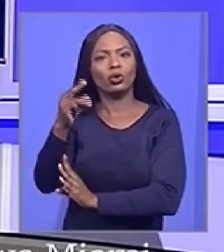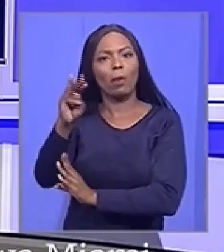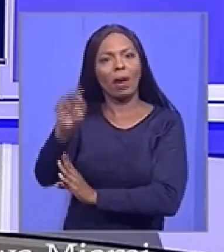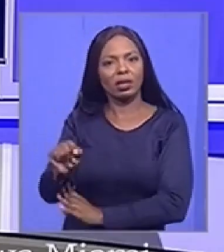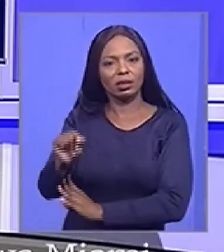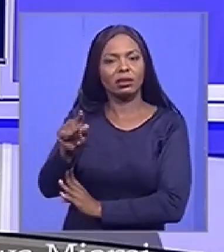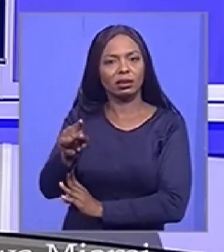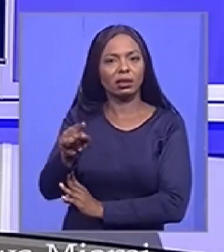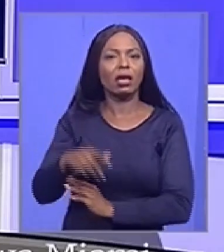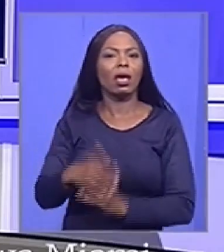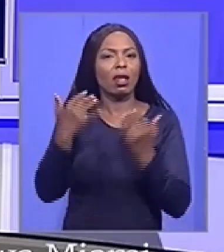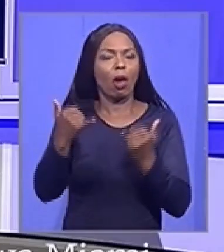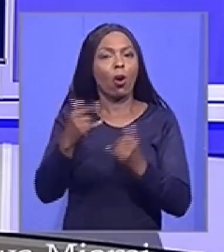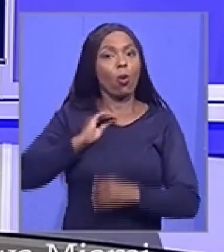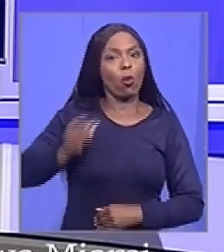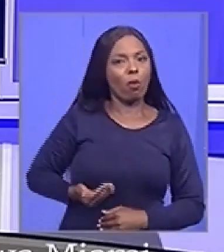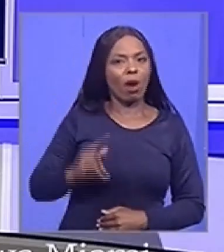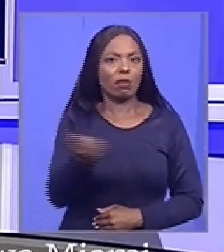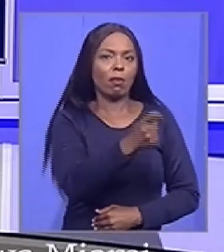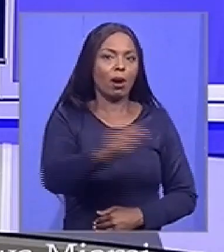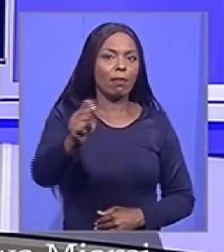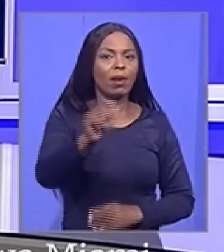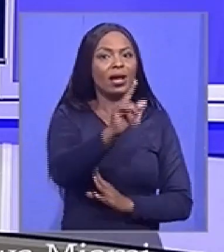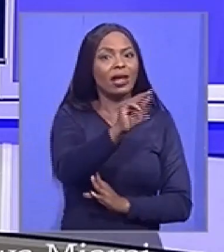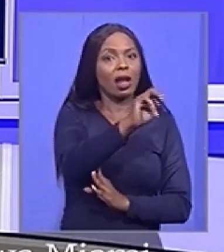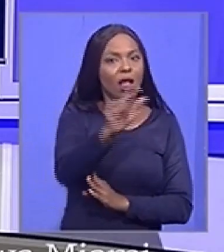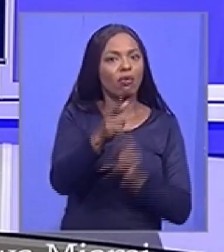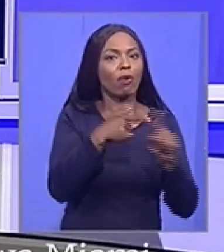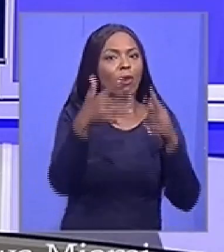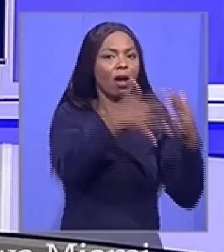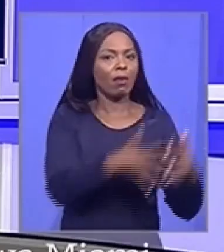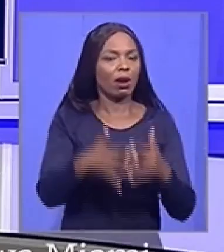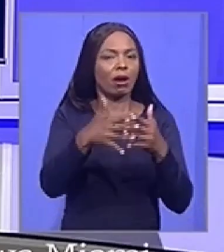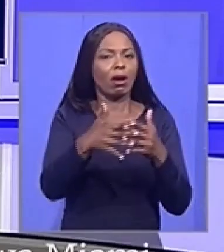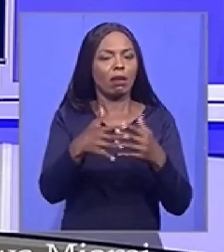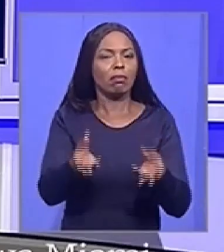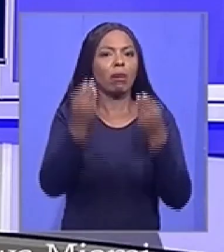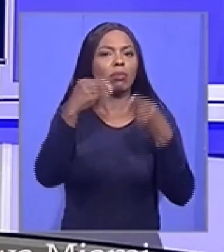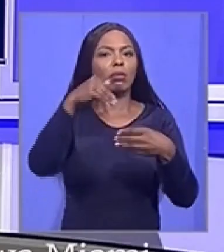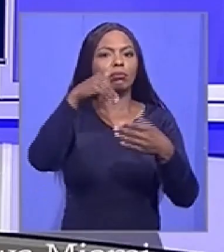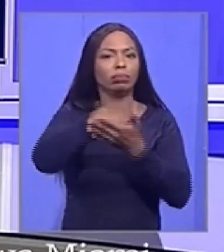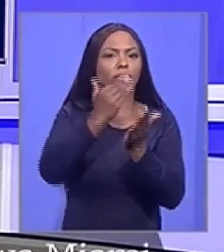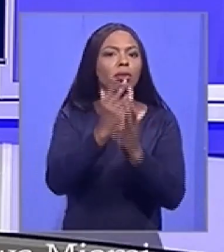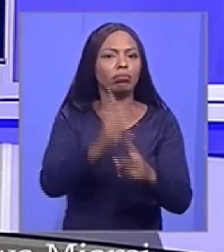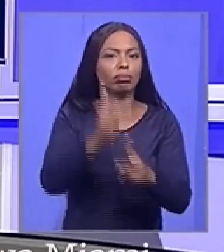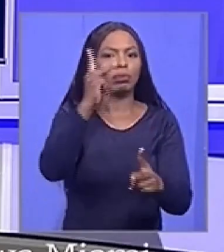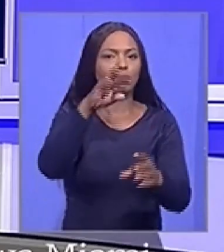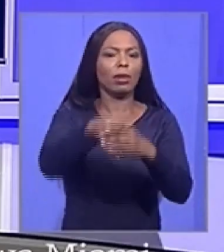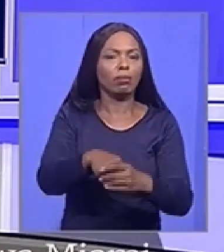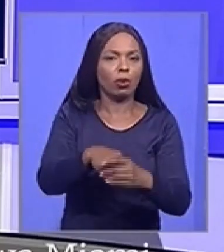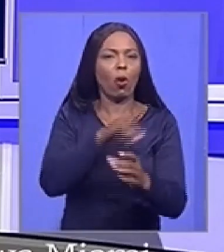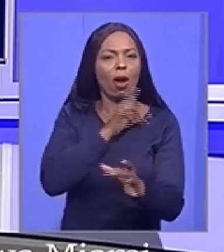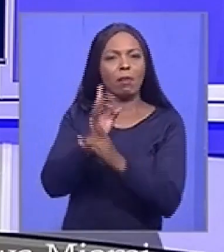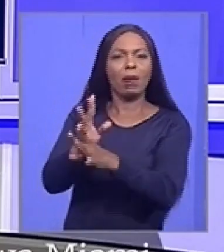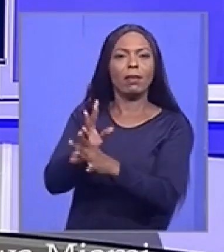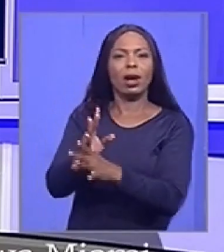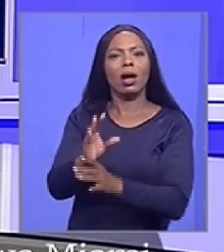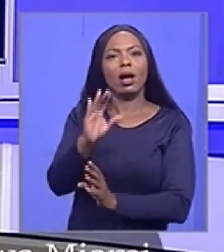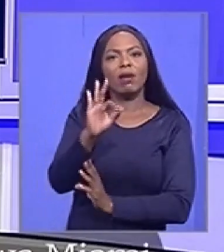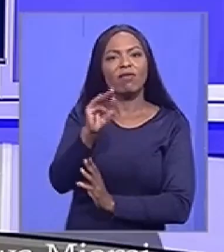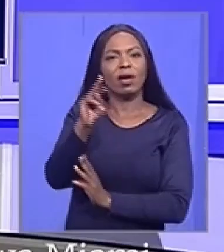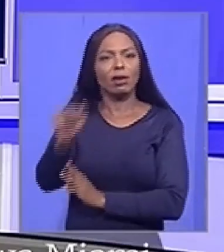Mo teneseng ya basadi Daniel Collins wa kwa America o sutlheletse go sekamagaolakgang morago ga go fenya Caroline Garcia wa